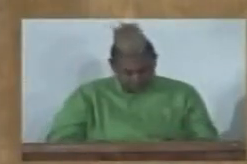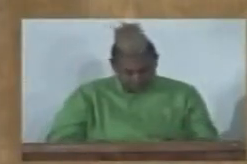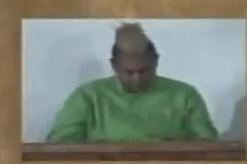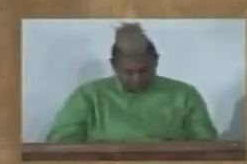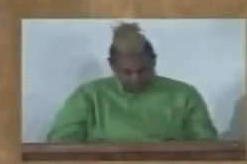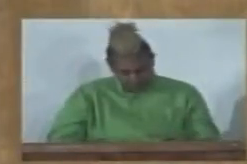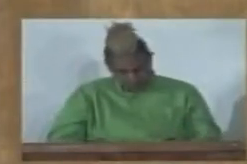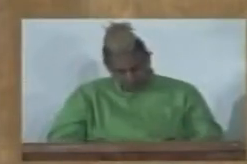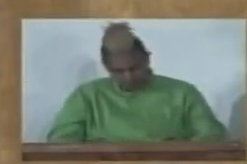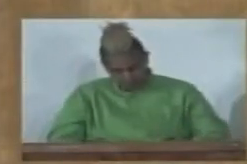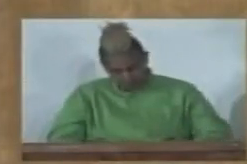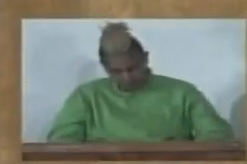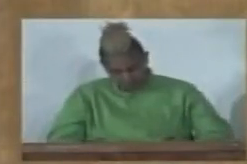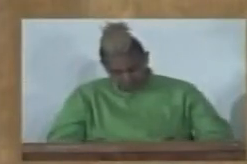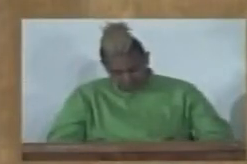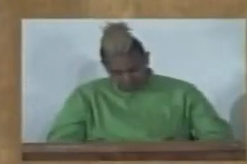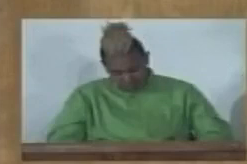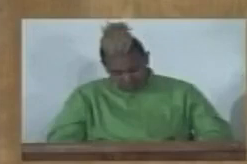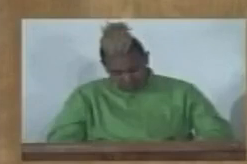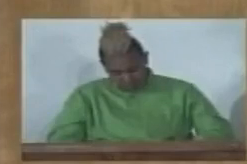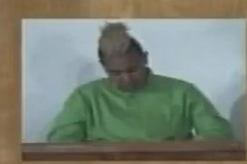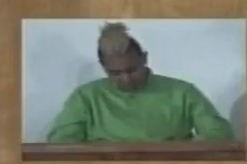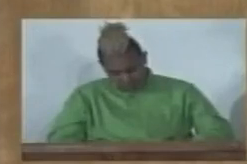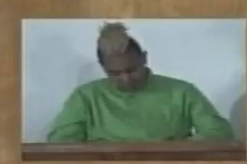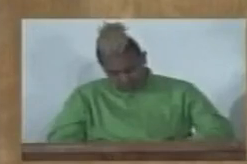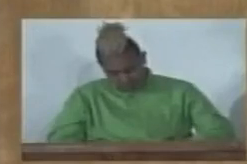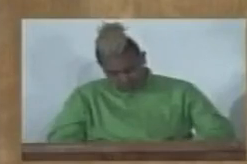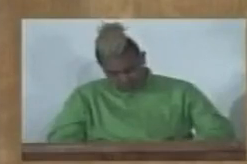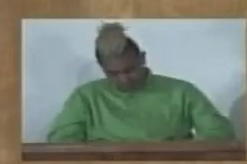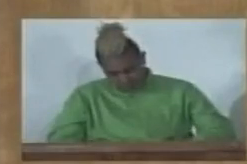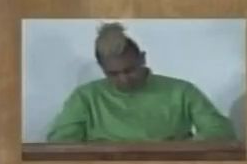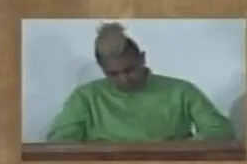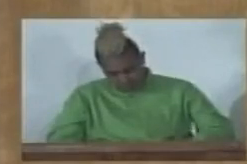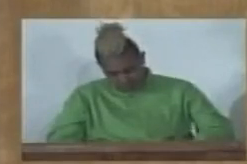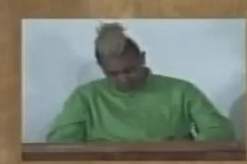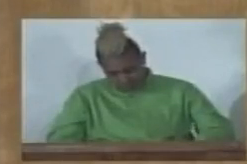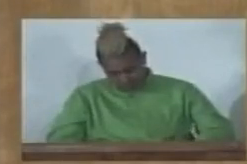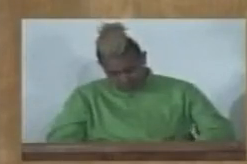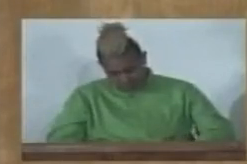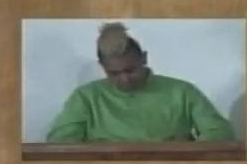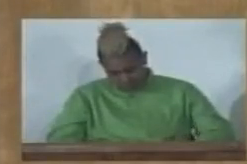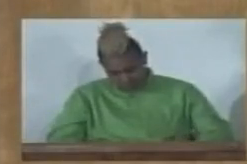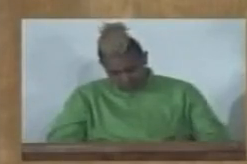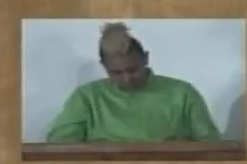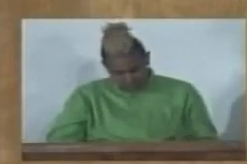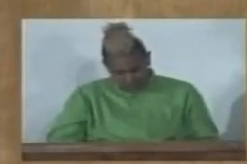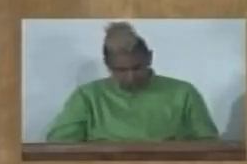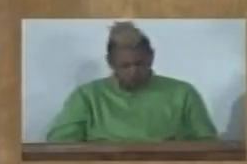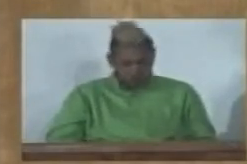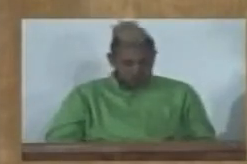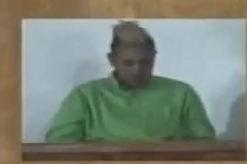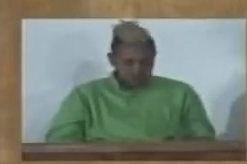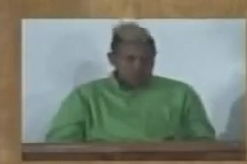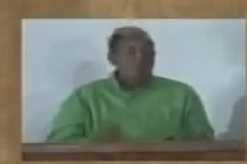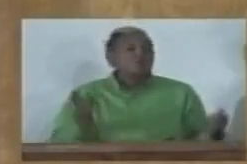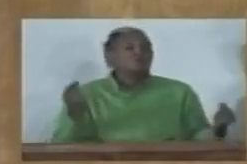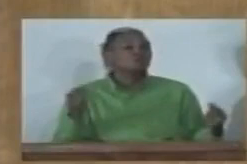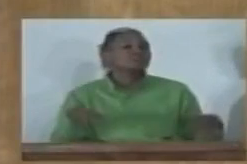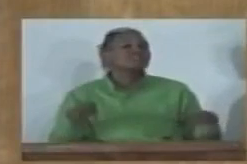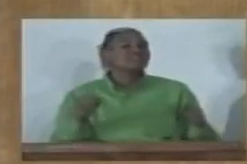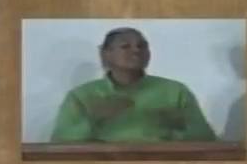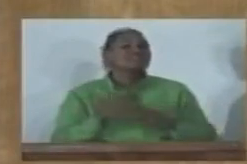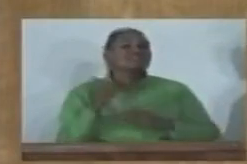But what we were doing was taking steps to develop the airport, to expand the airport, to bring more